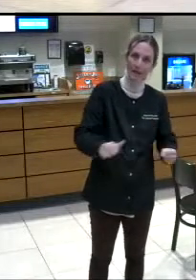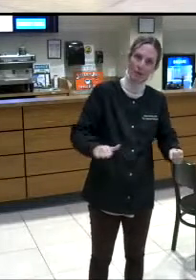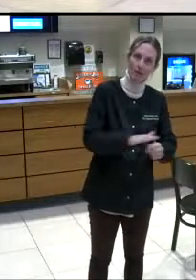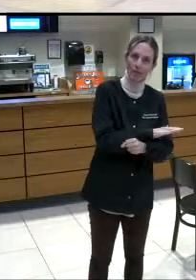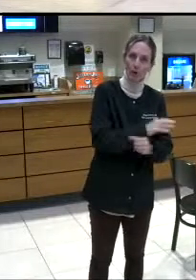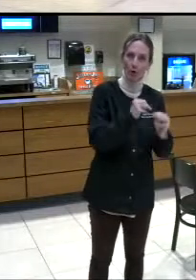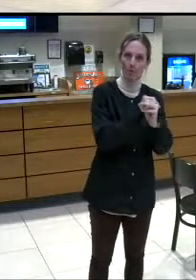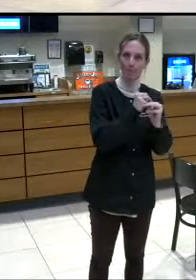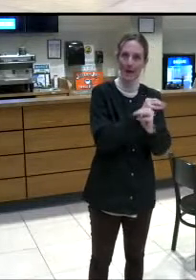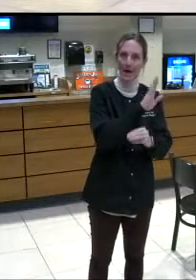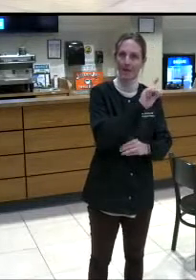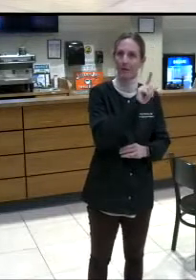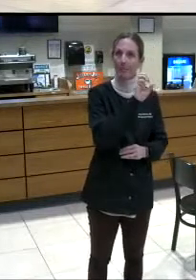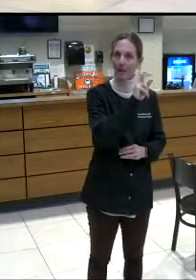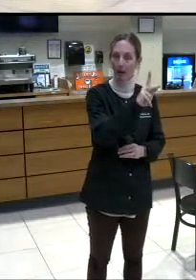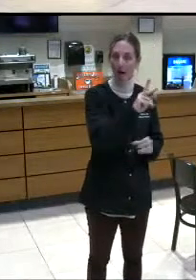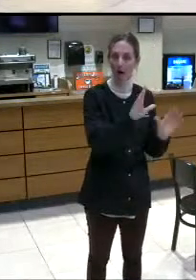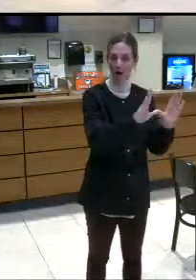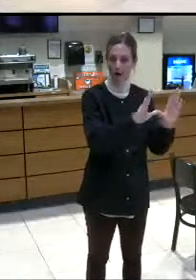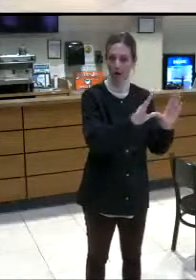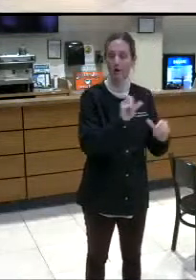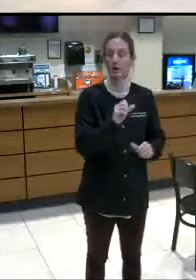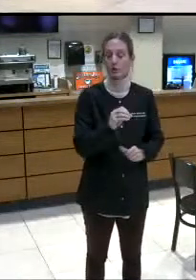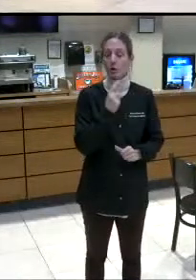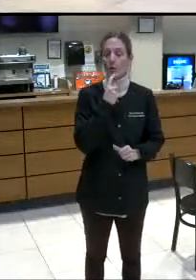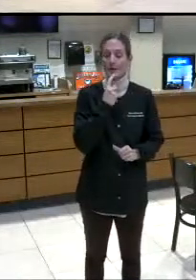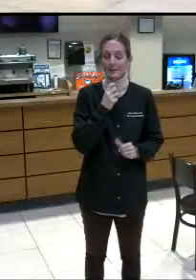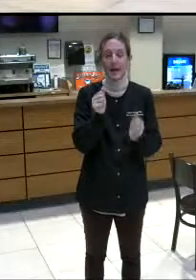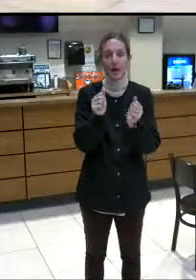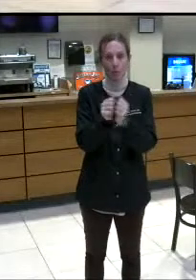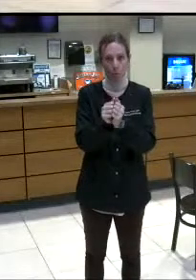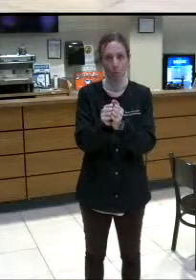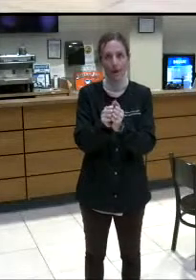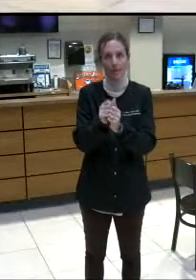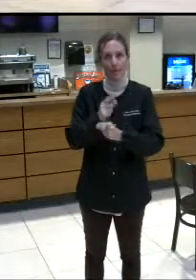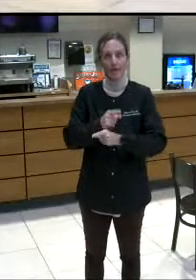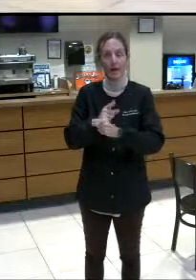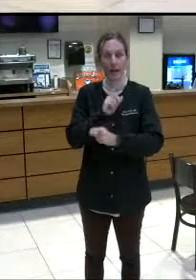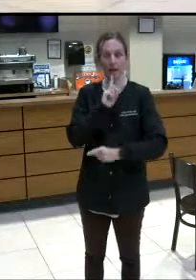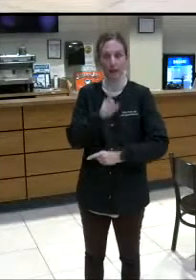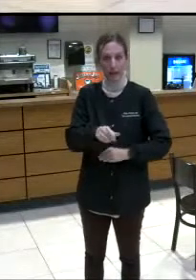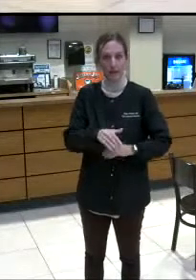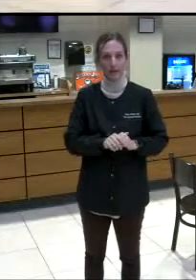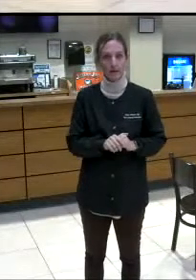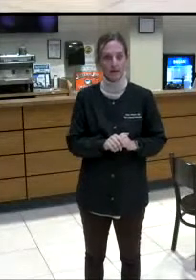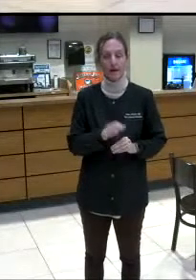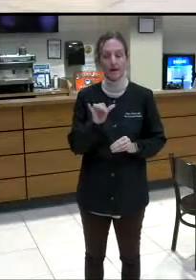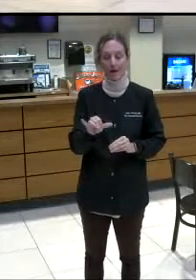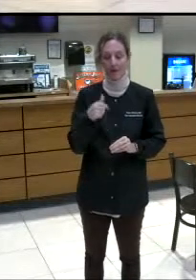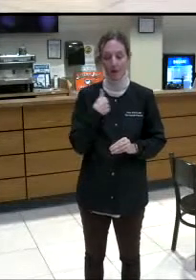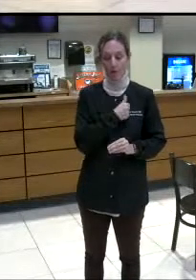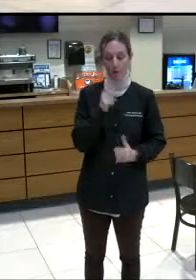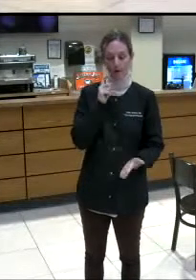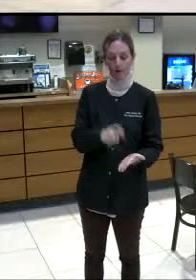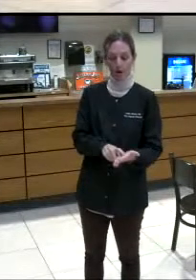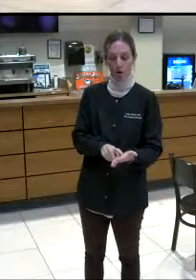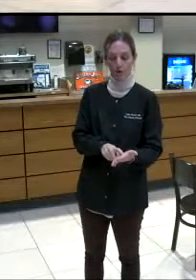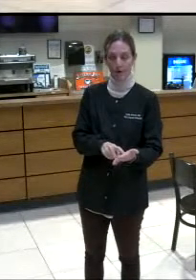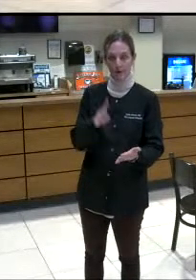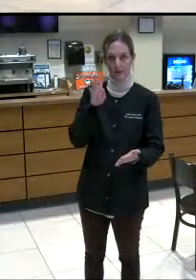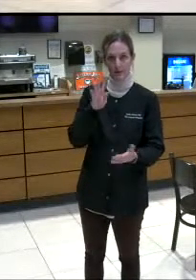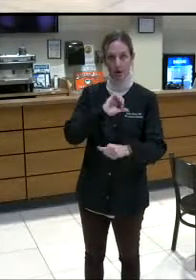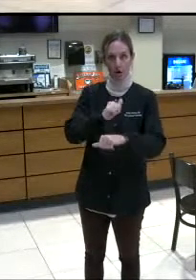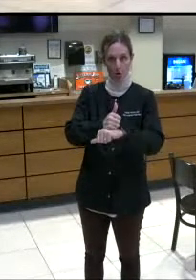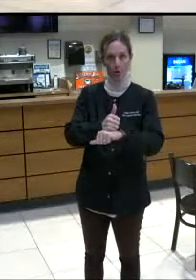And so when we say with fidelity, that we've noticed through our creating the